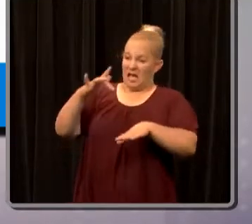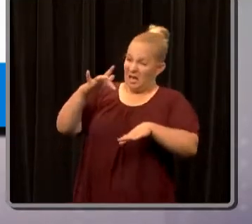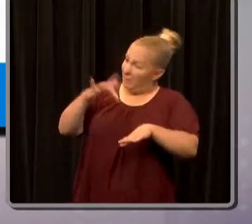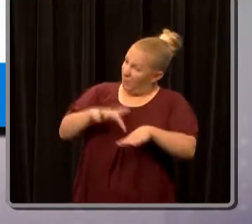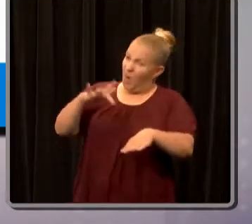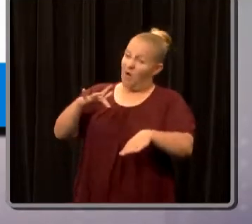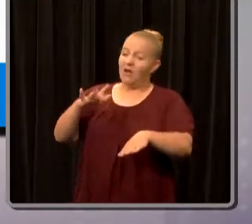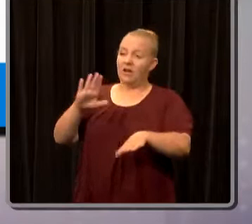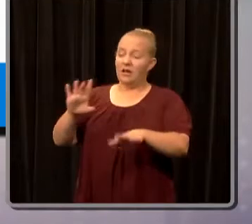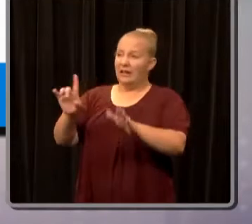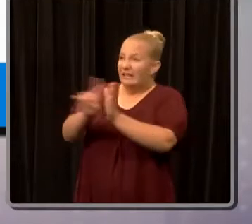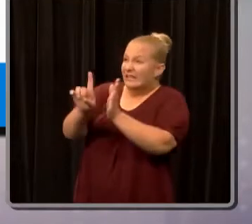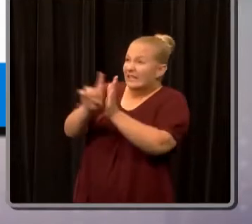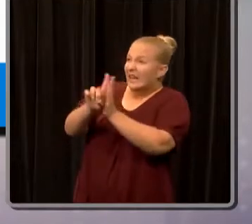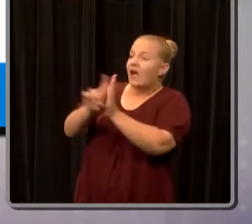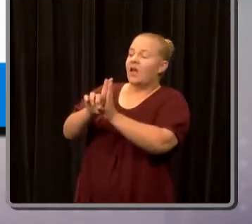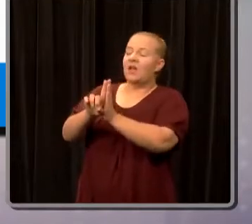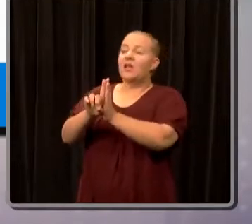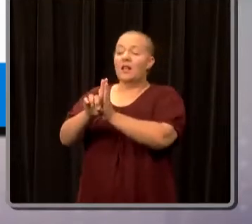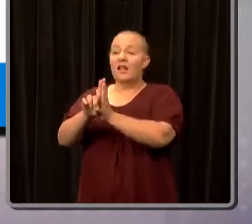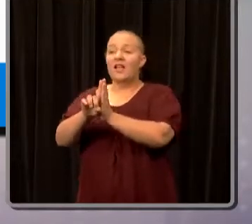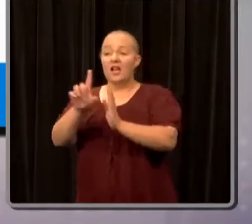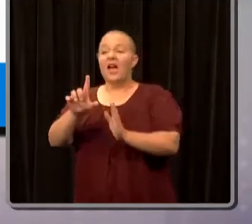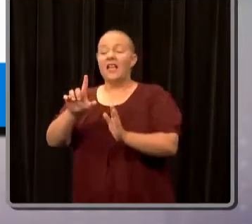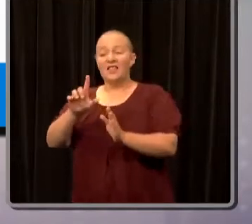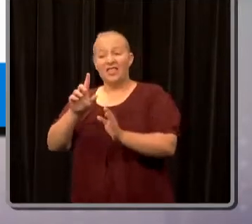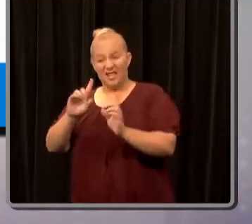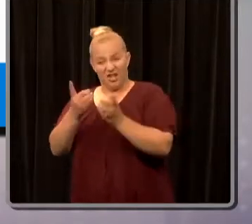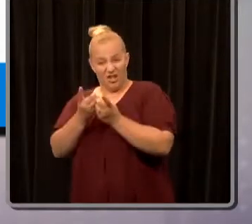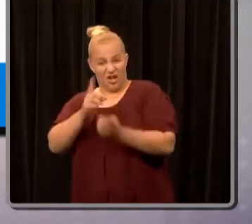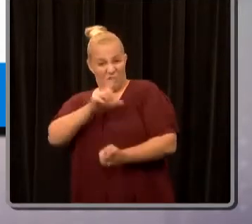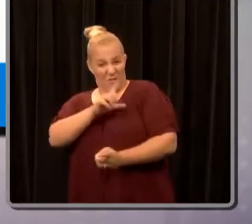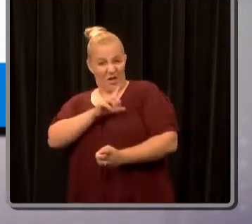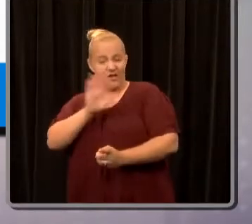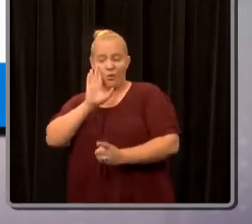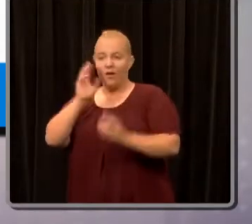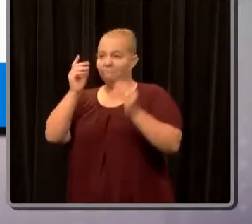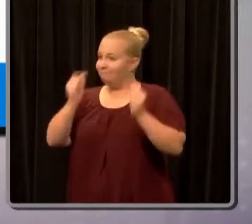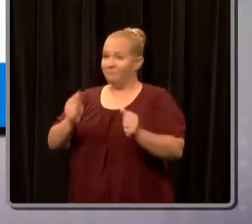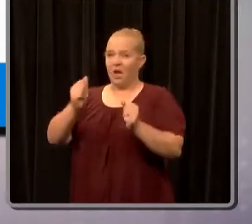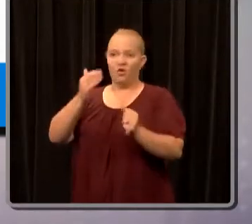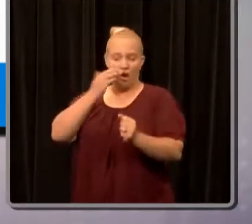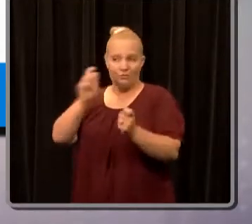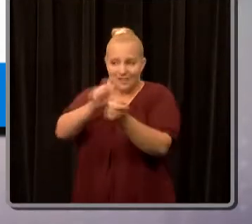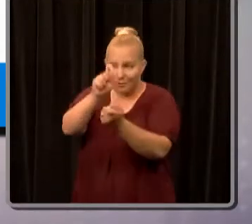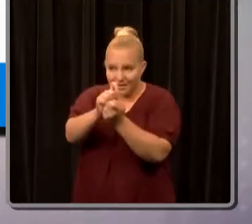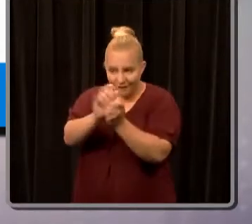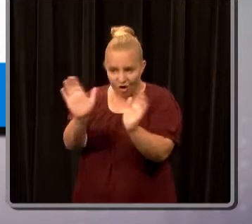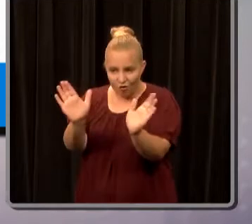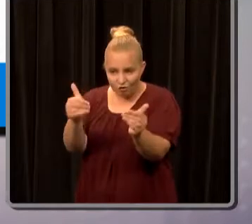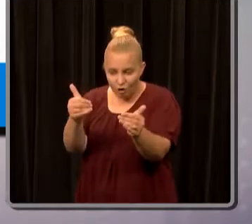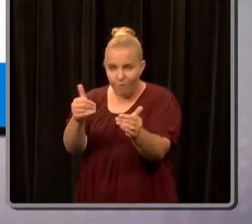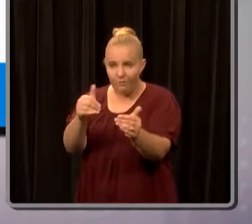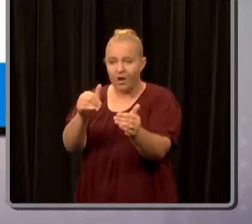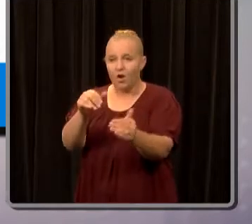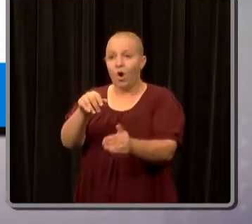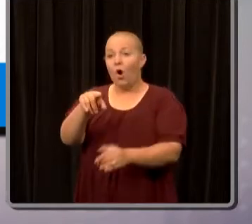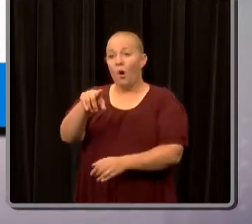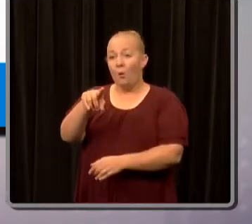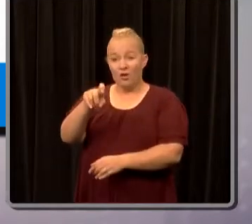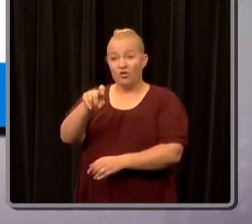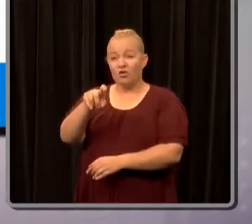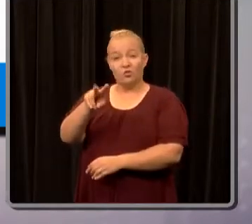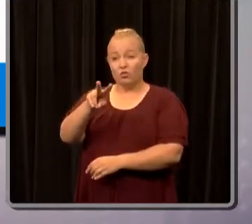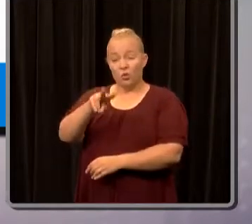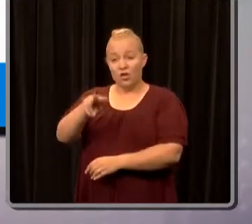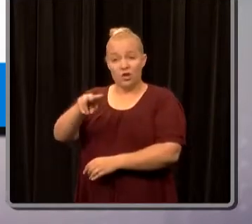it instantly pulls up to the campus responders exactly where that person is. So it could be as specific as room 2210 in Olathe